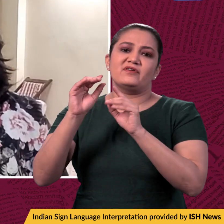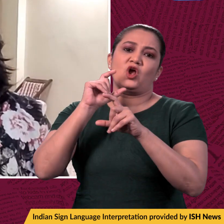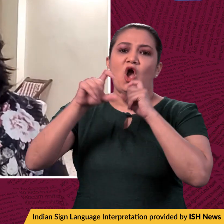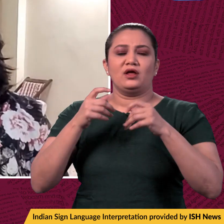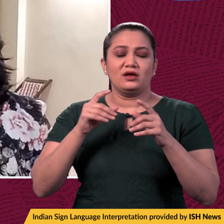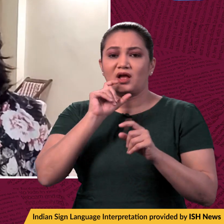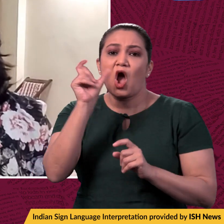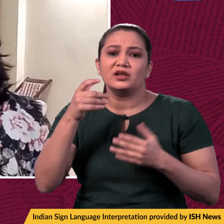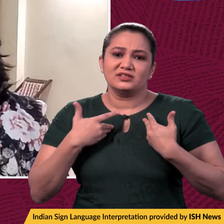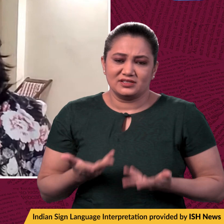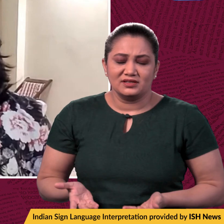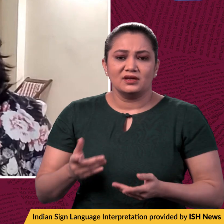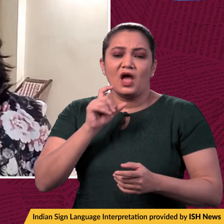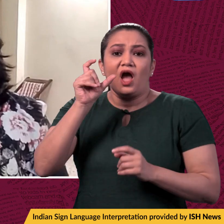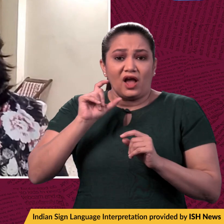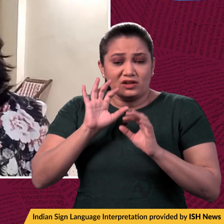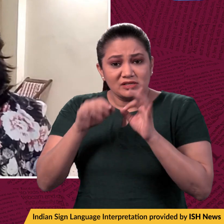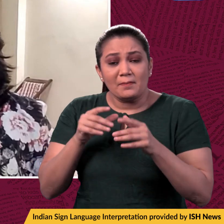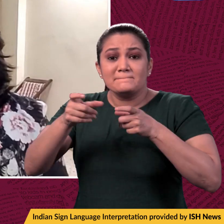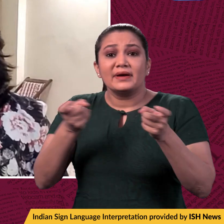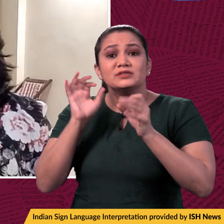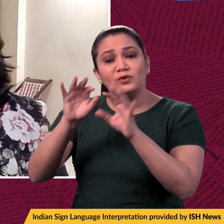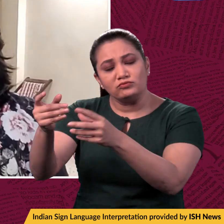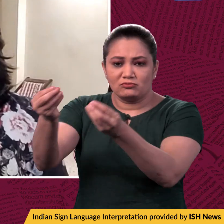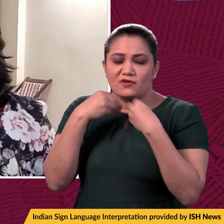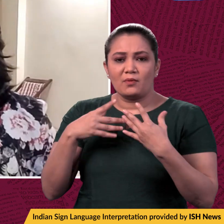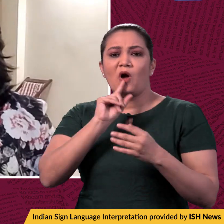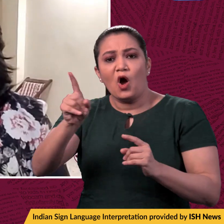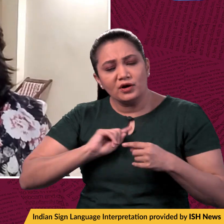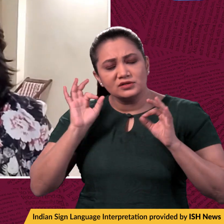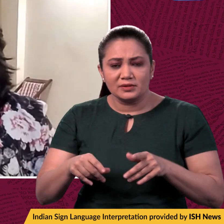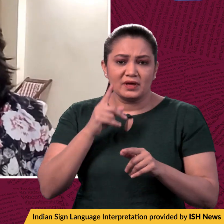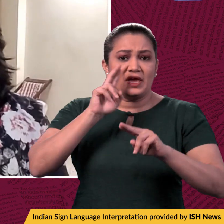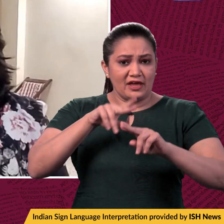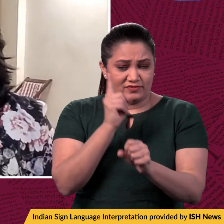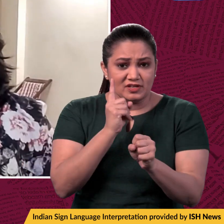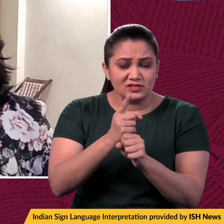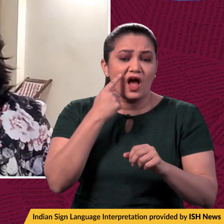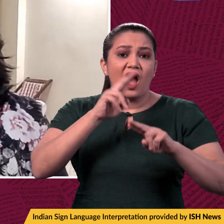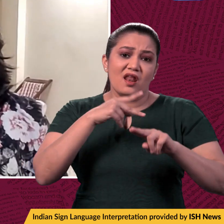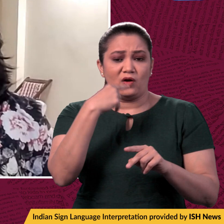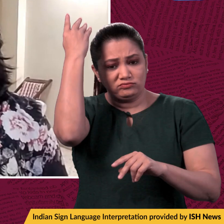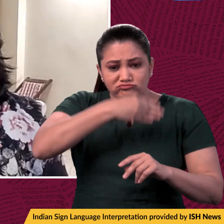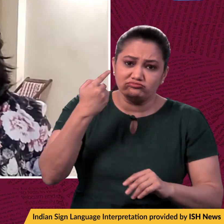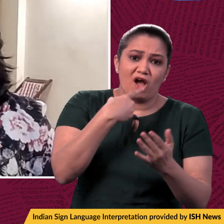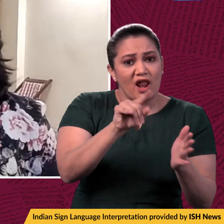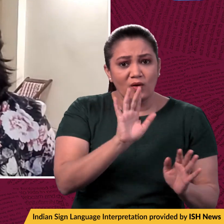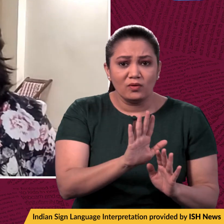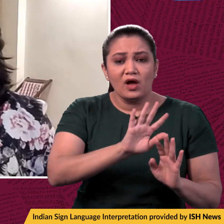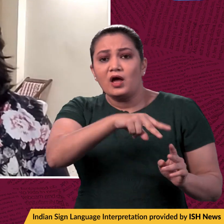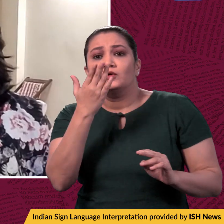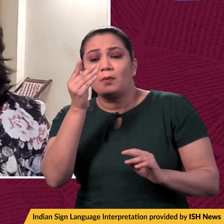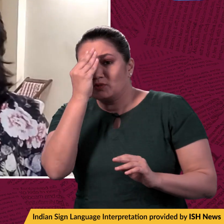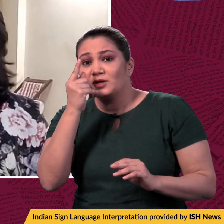private college. Whatever the management says, we have to follow. We were concerned that if a teacher is allowed to wear hijab and